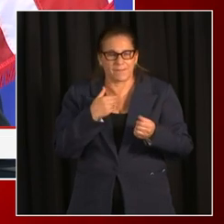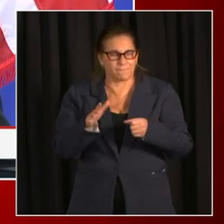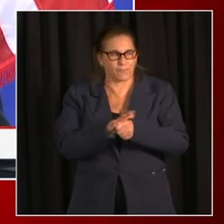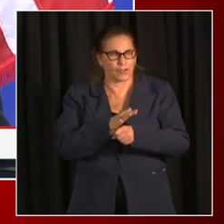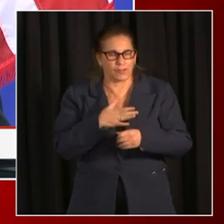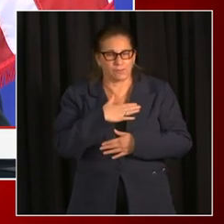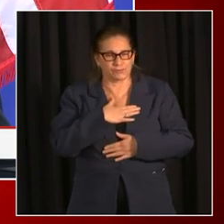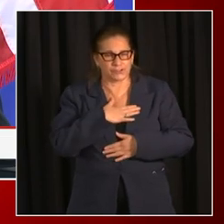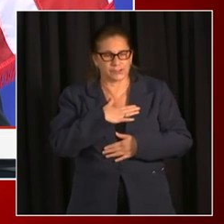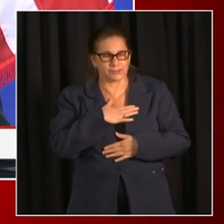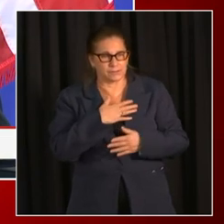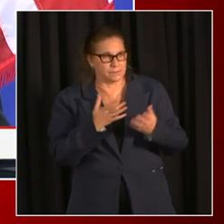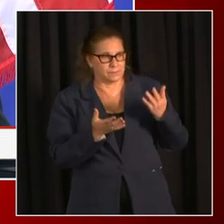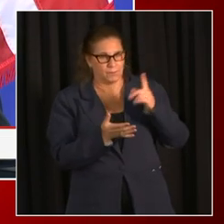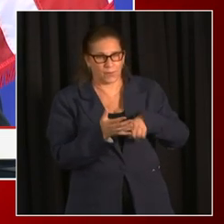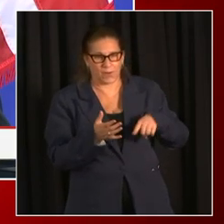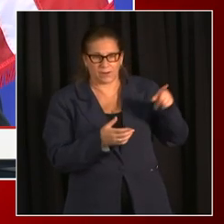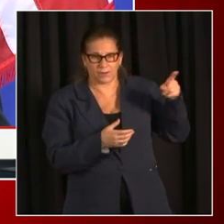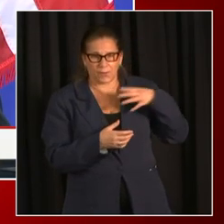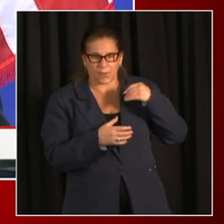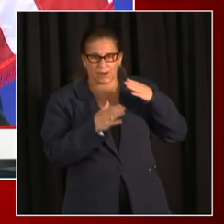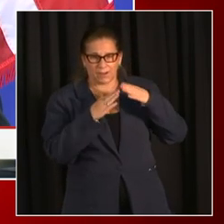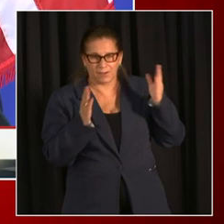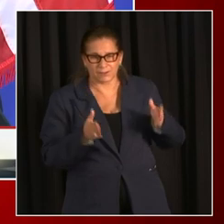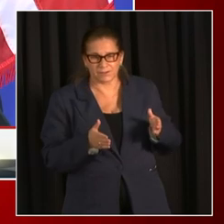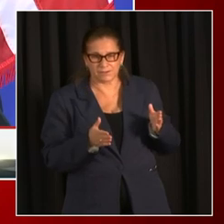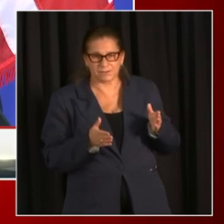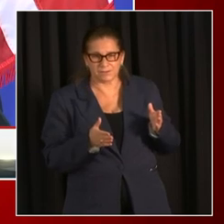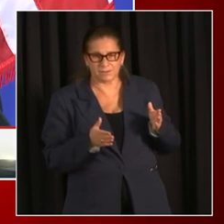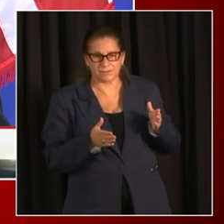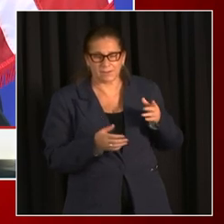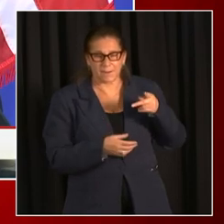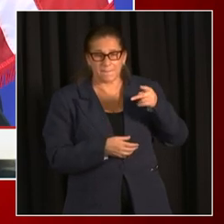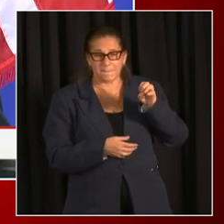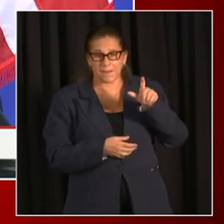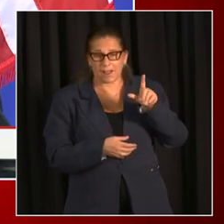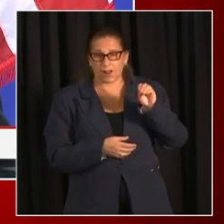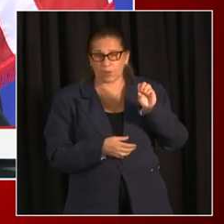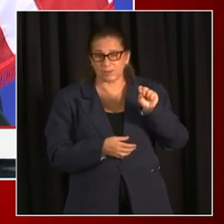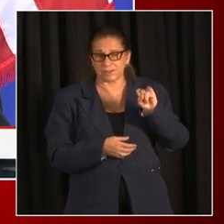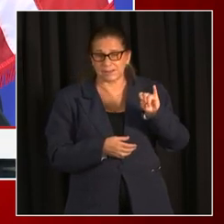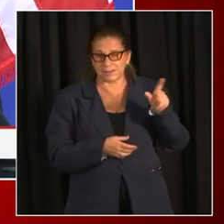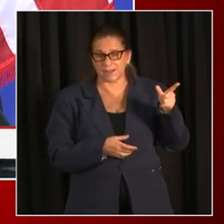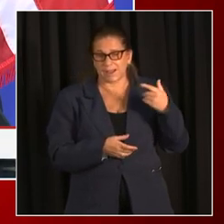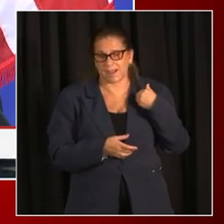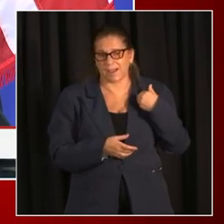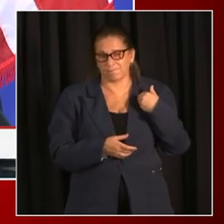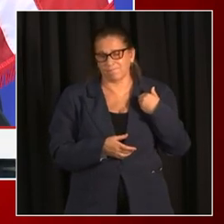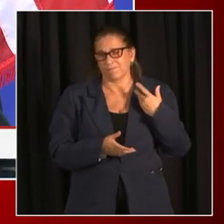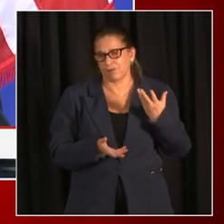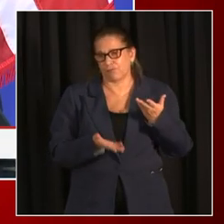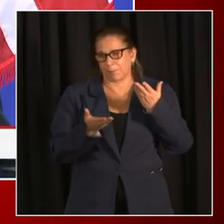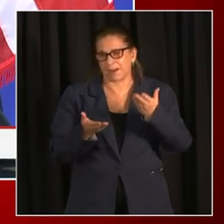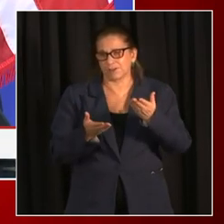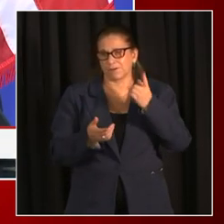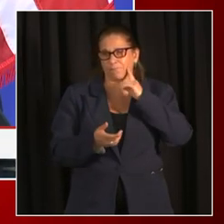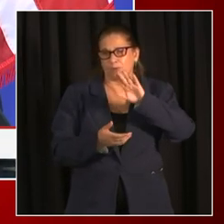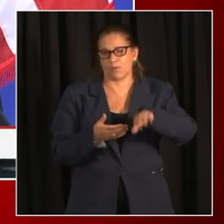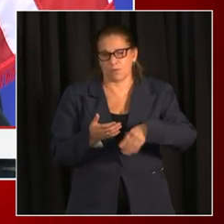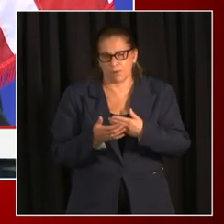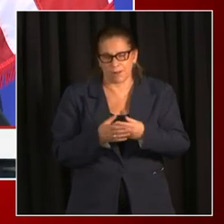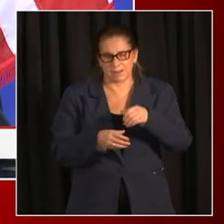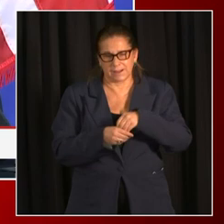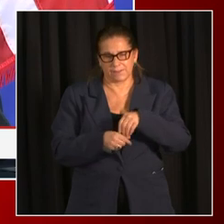House and Speaker Pelosi has presented a plan that works not just for D.C., but the entire country. So